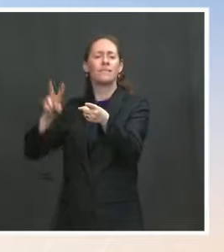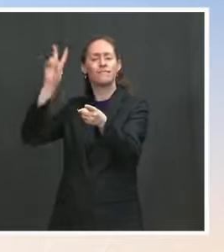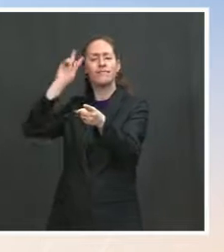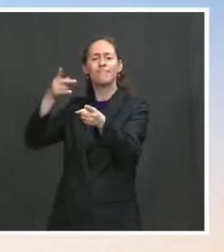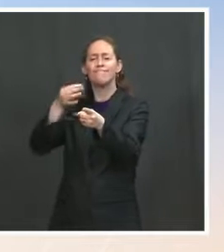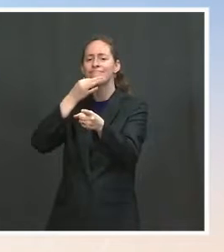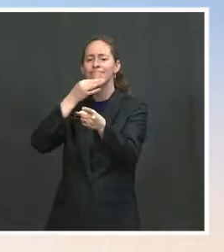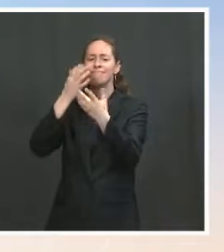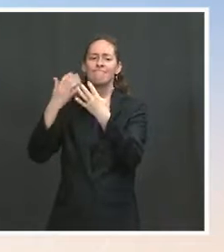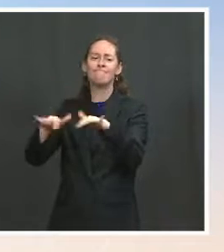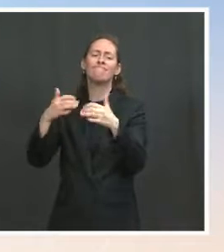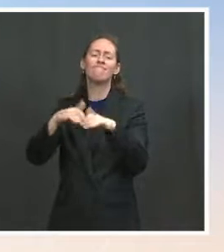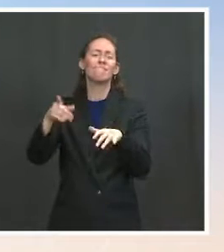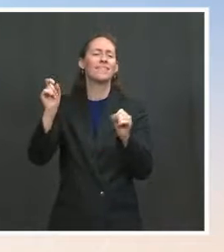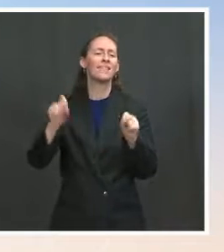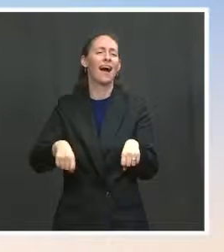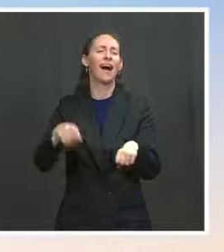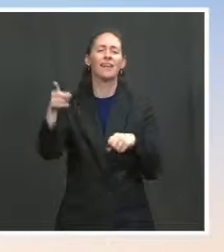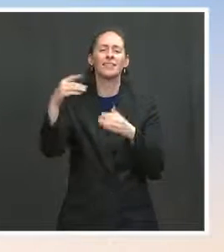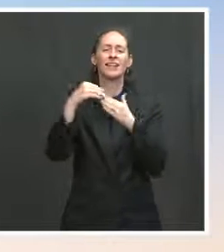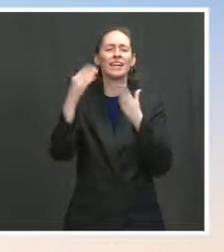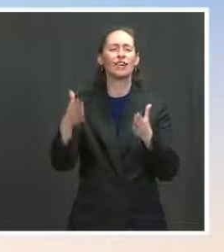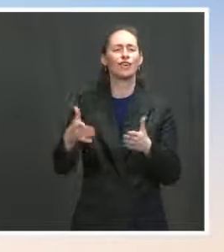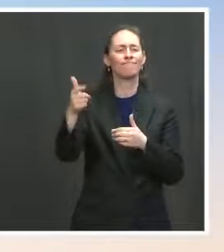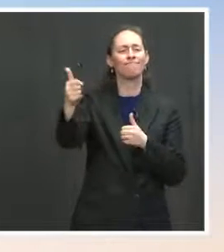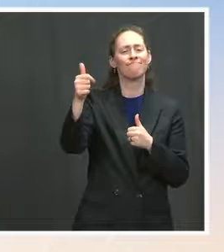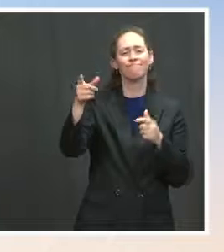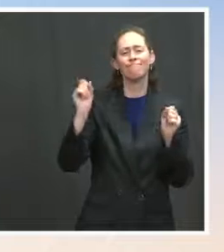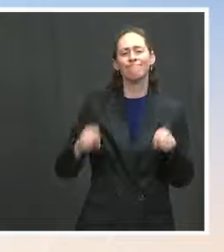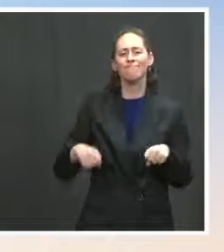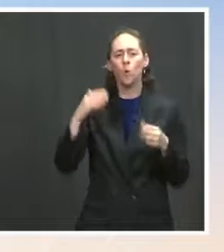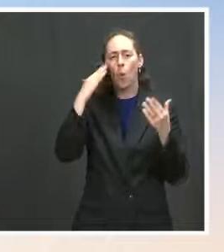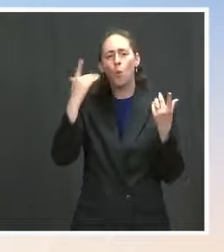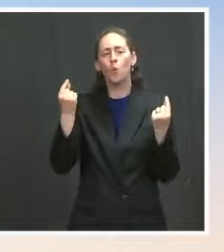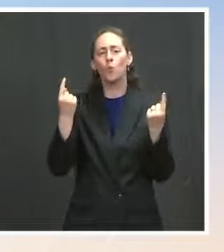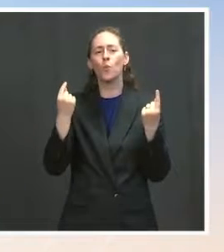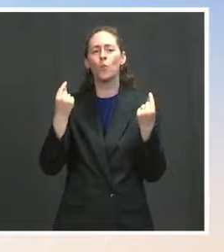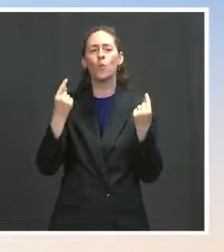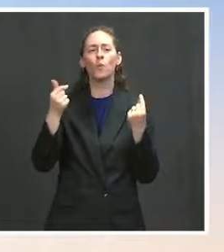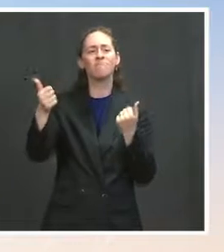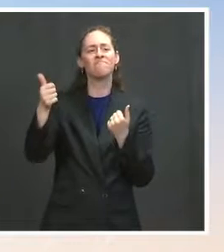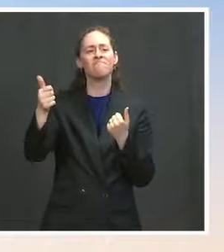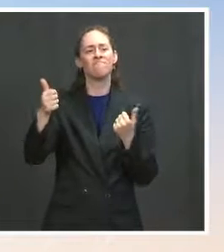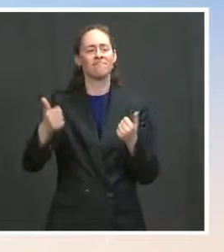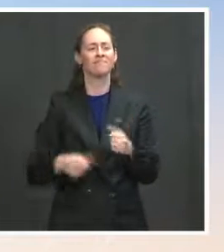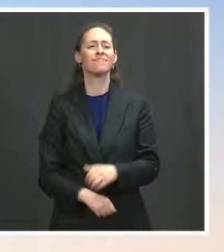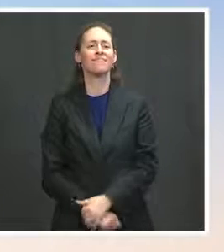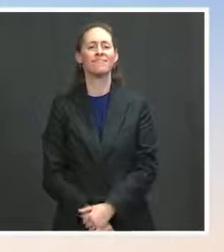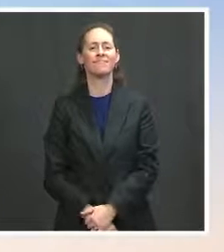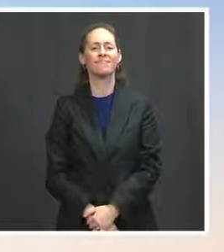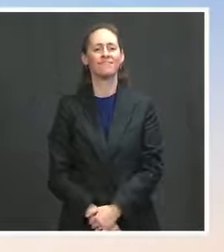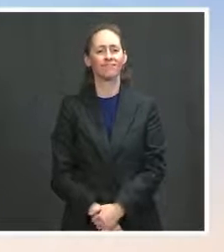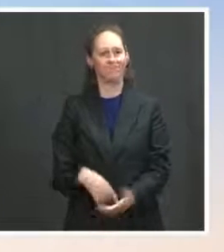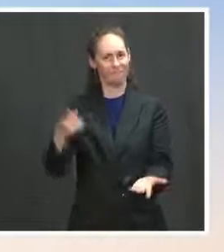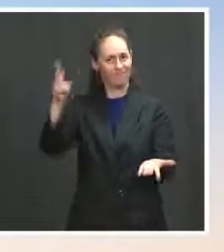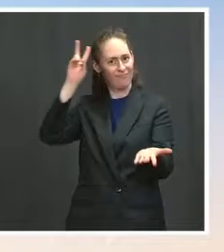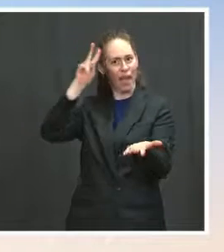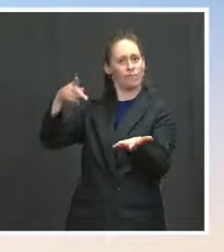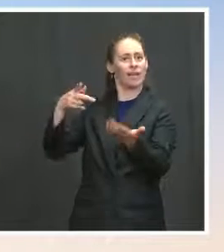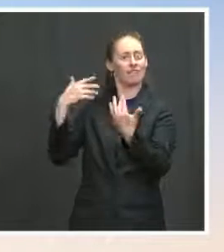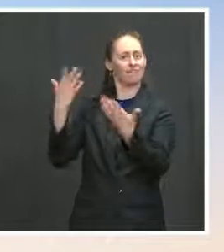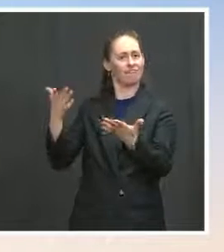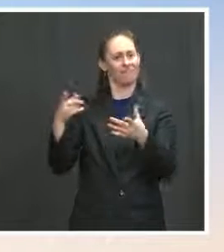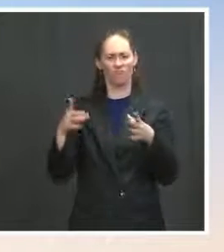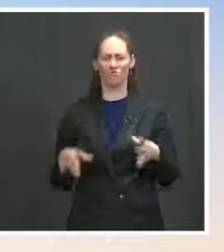someone who he is playing the role of a modern-day vice president, which is taking on challenging